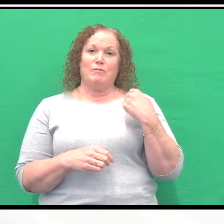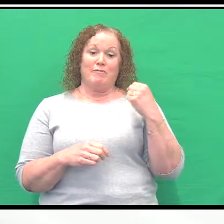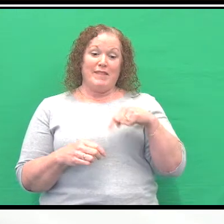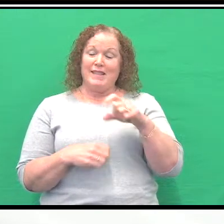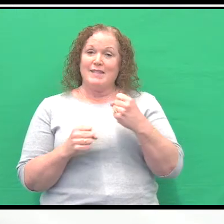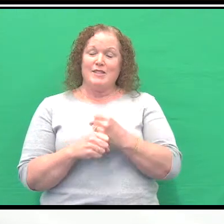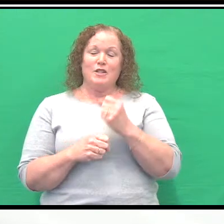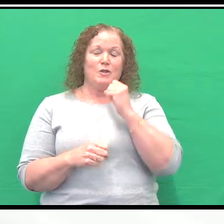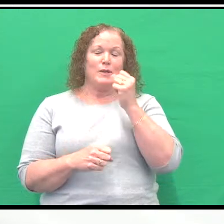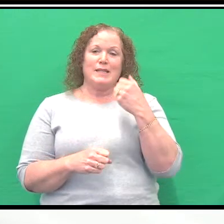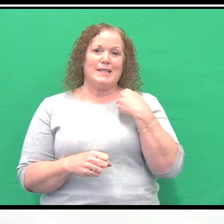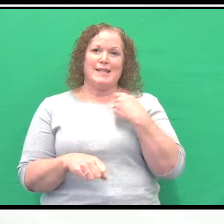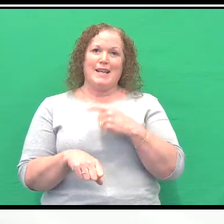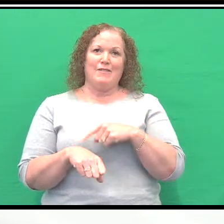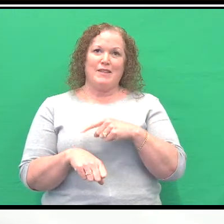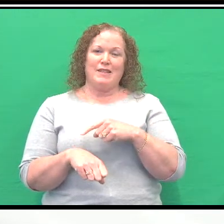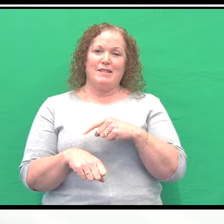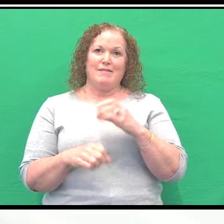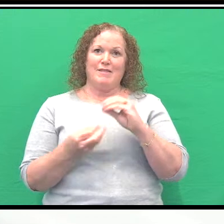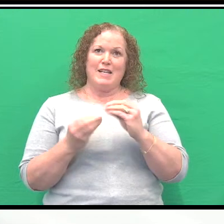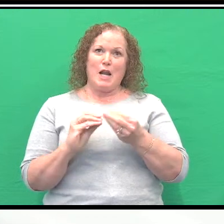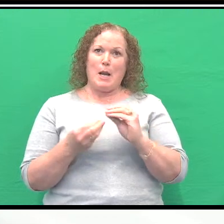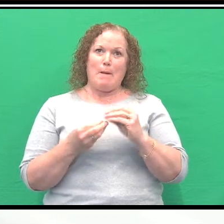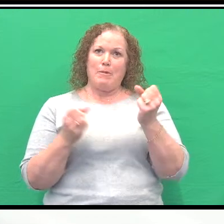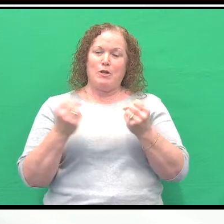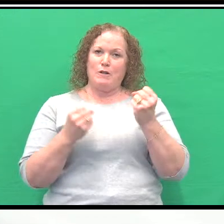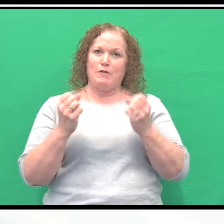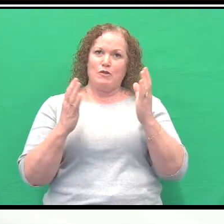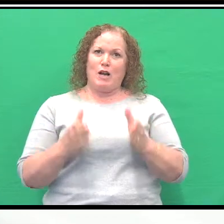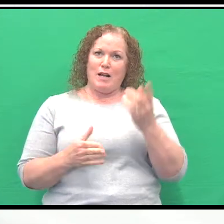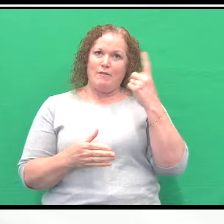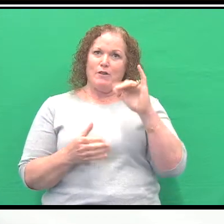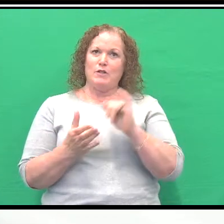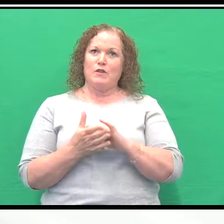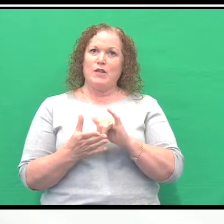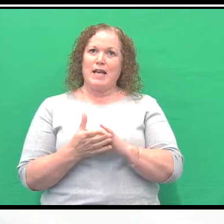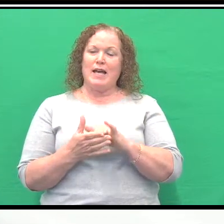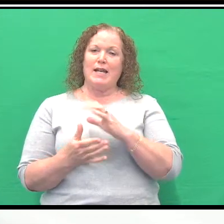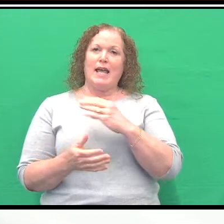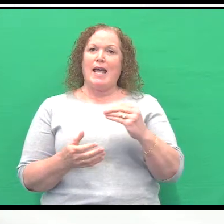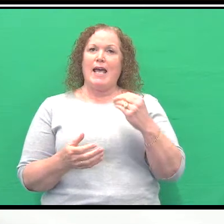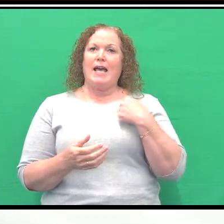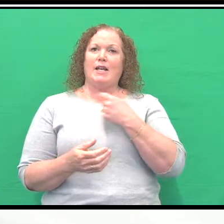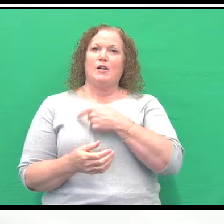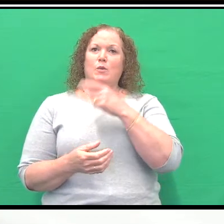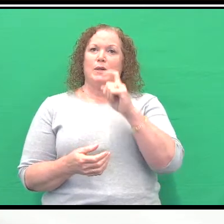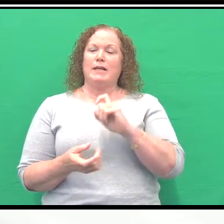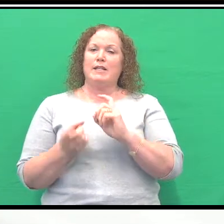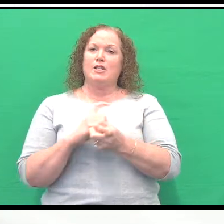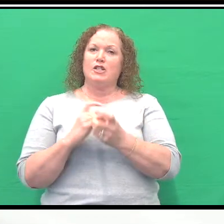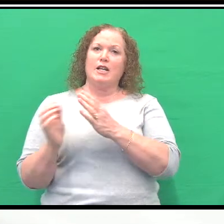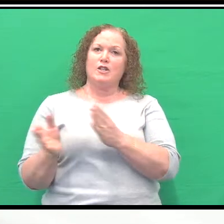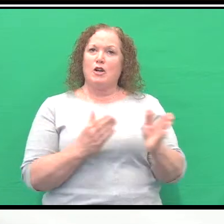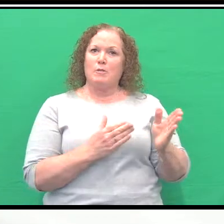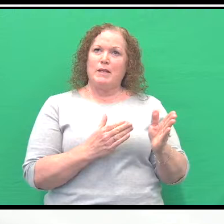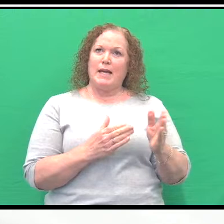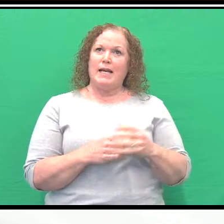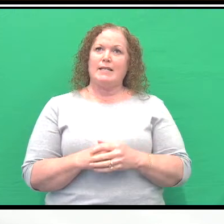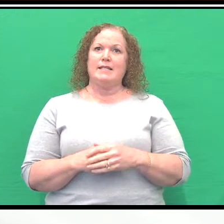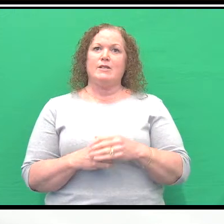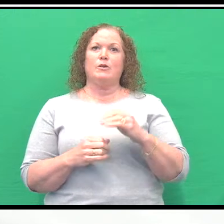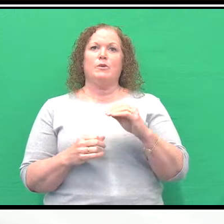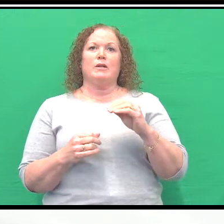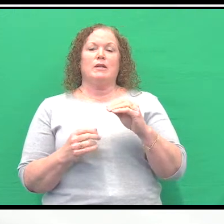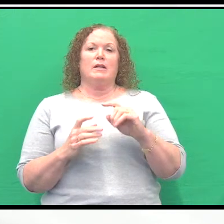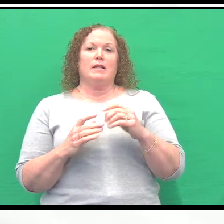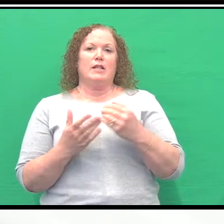decision in our planning sooner than later so that we could communicate what those start times were going to be. And also, we needed to ensure